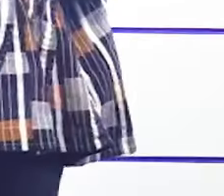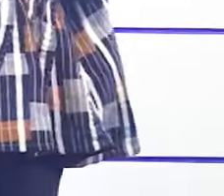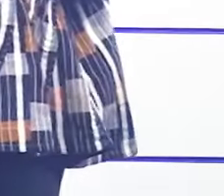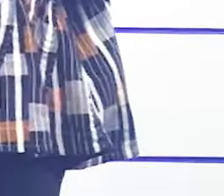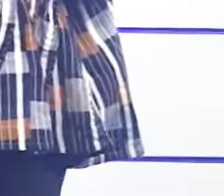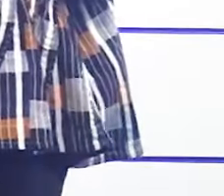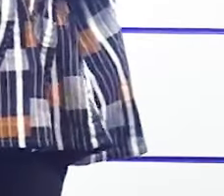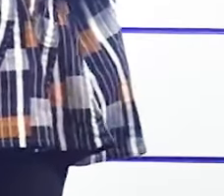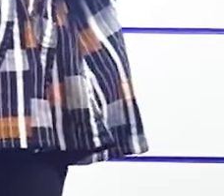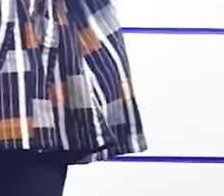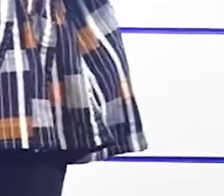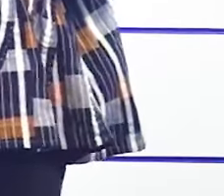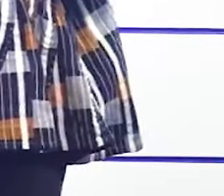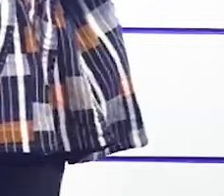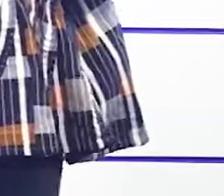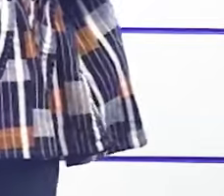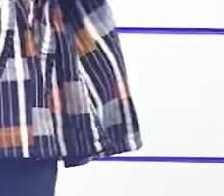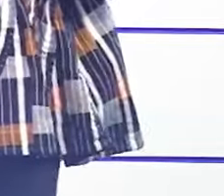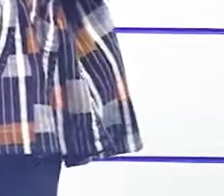Corinthians